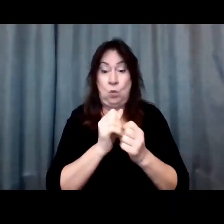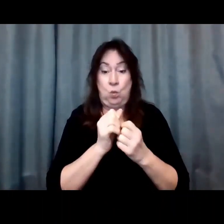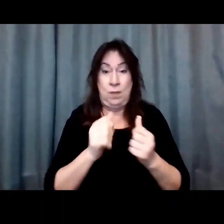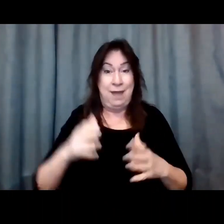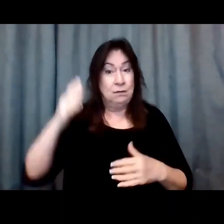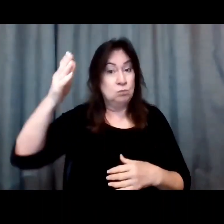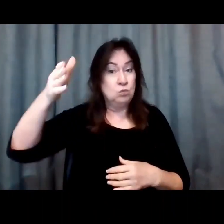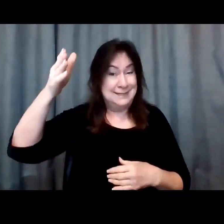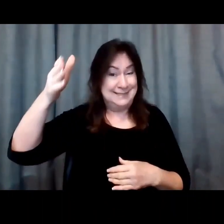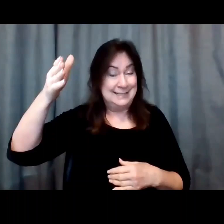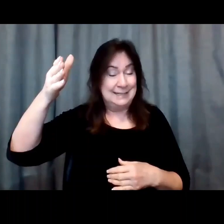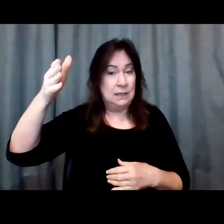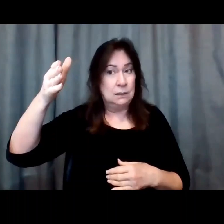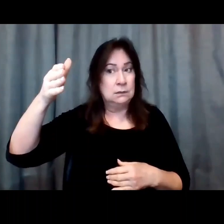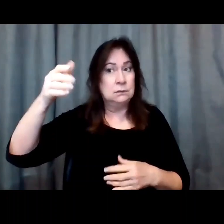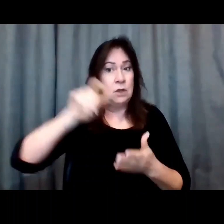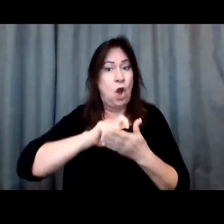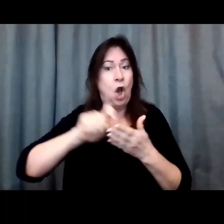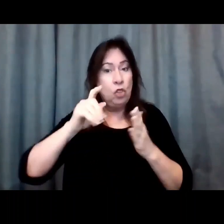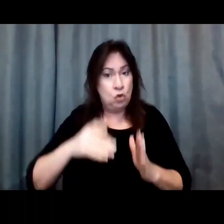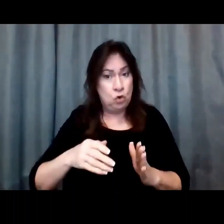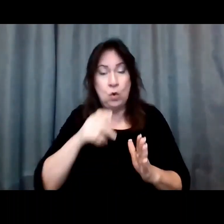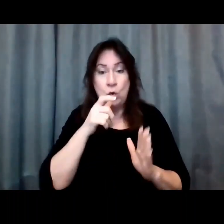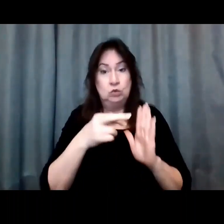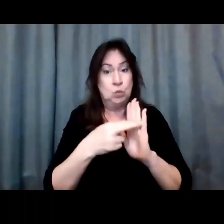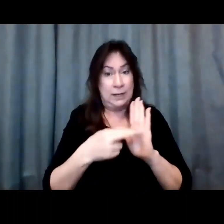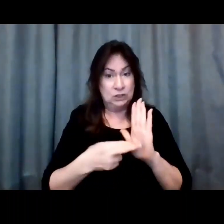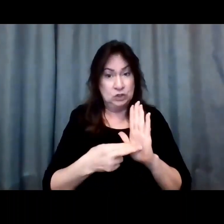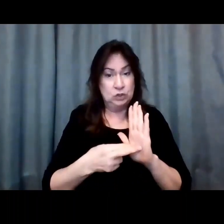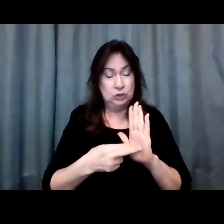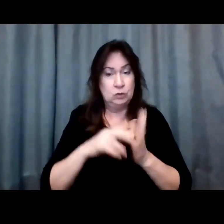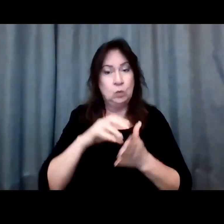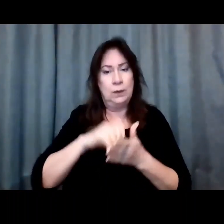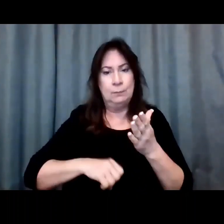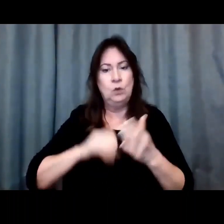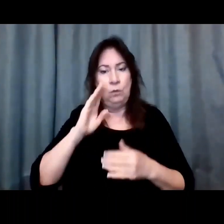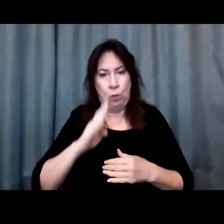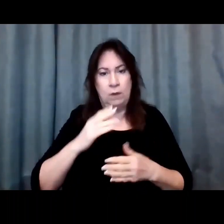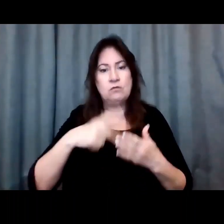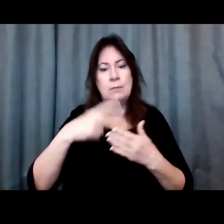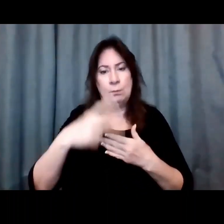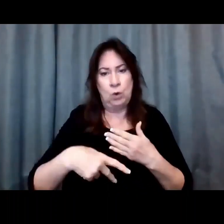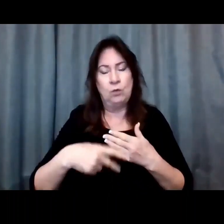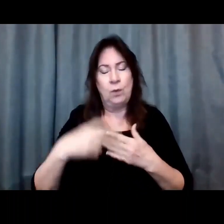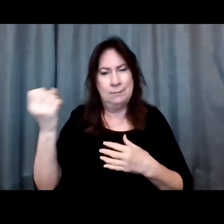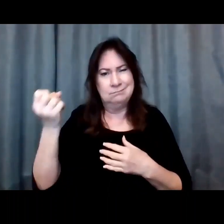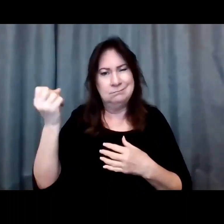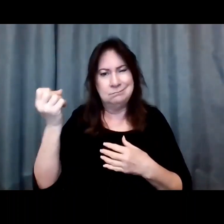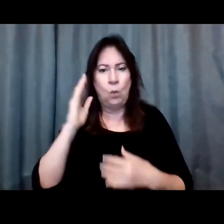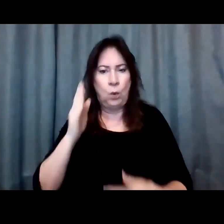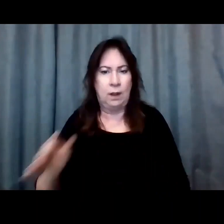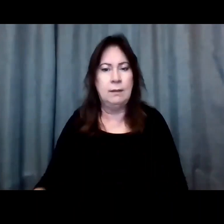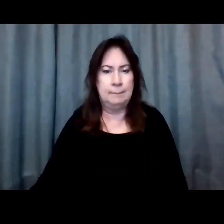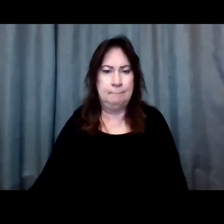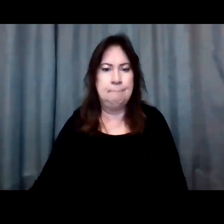presenting author will be removed from the program and sequestered.